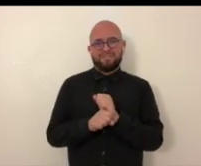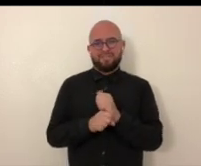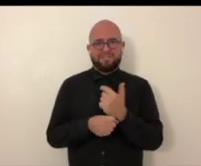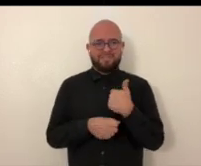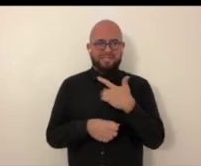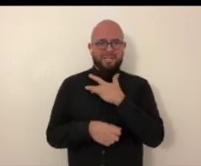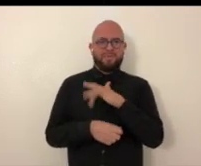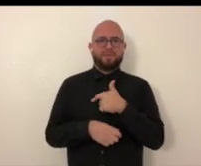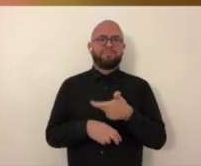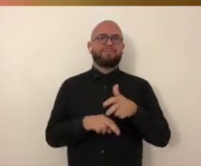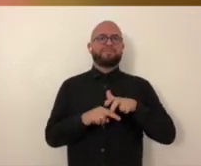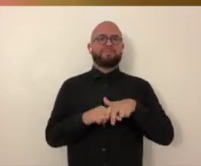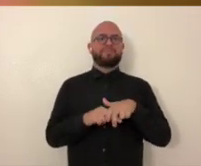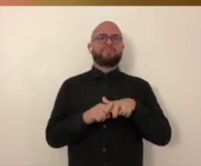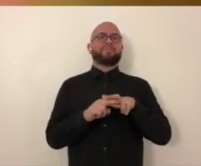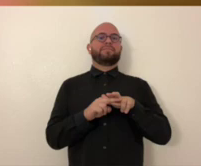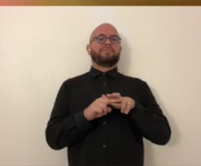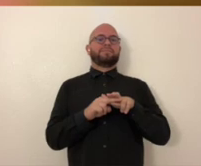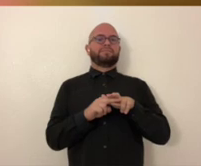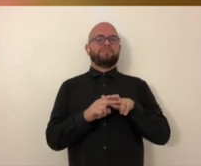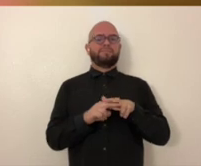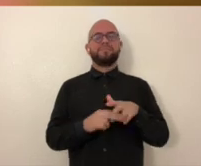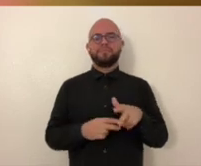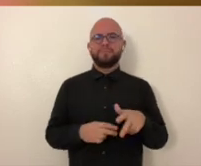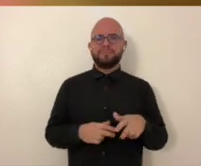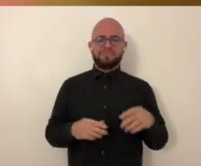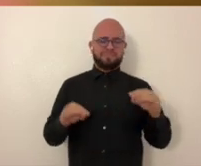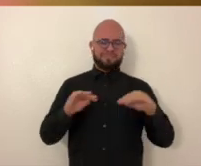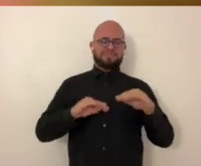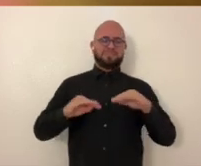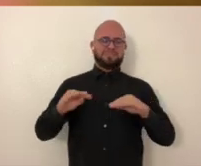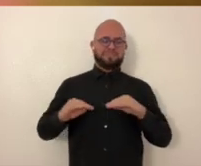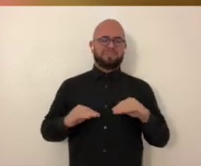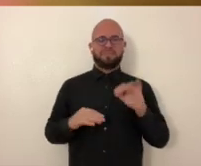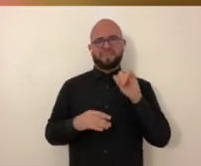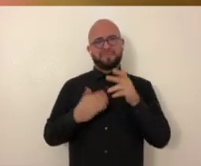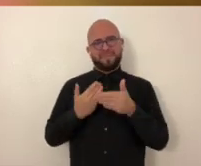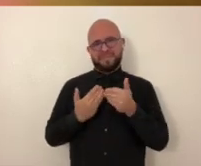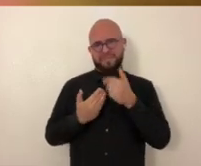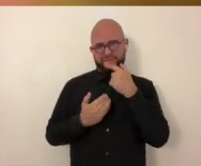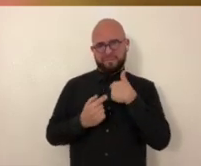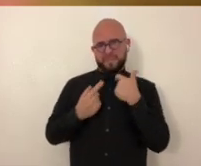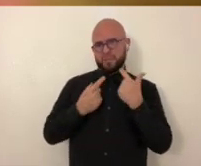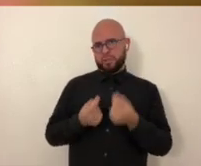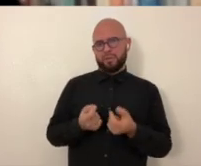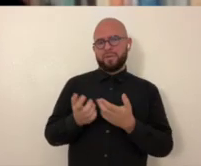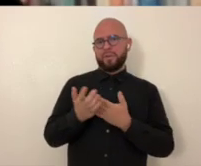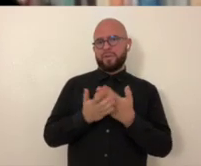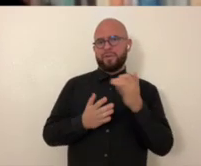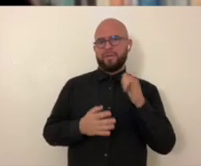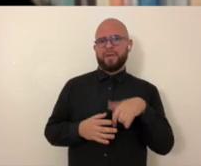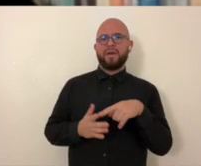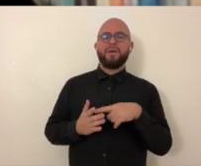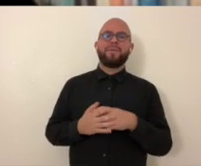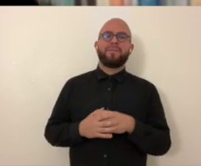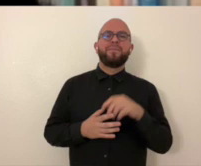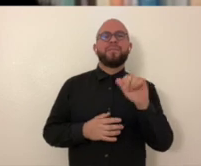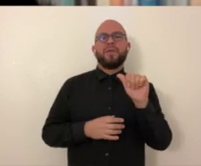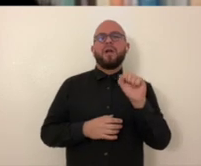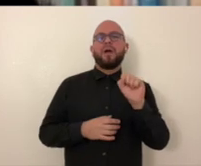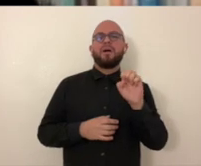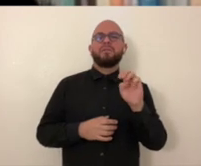my work from my recliner lift chair, and it's